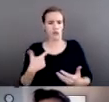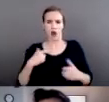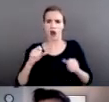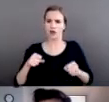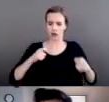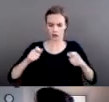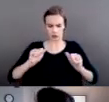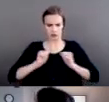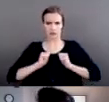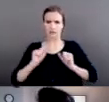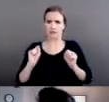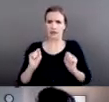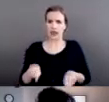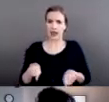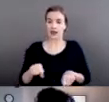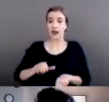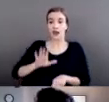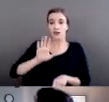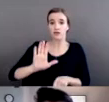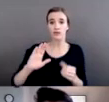get to control your narrative.